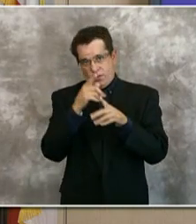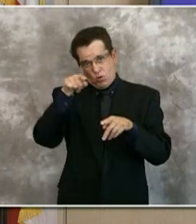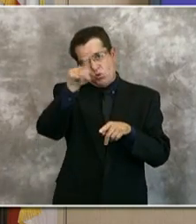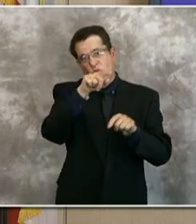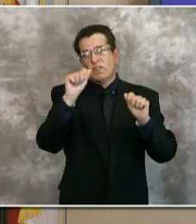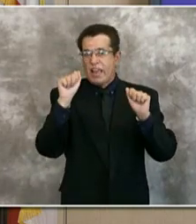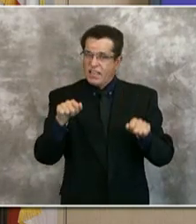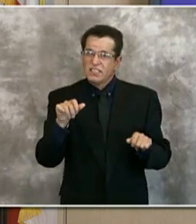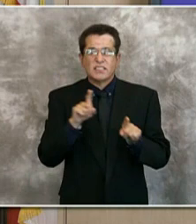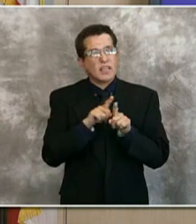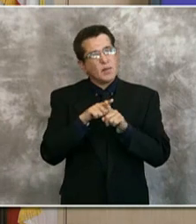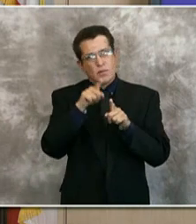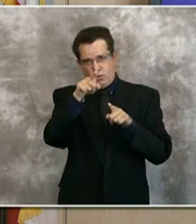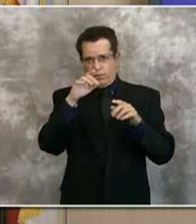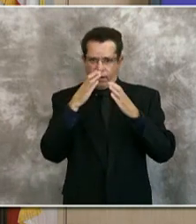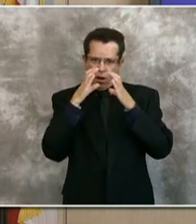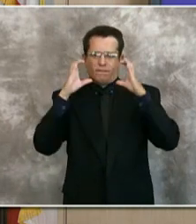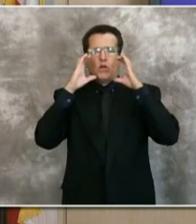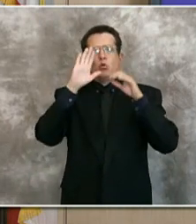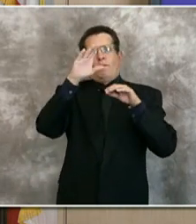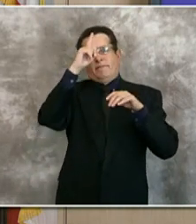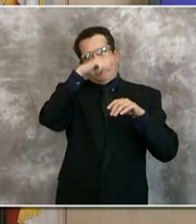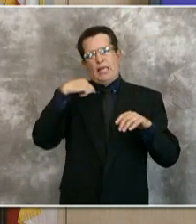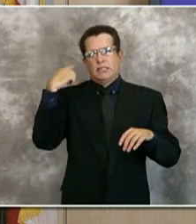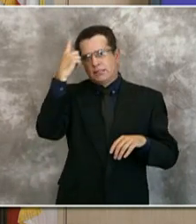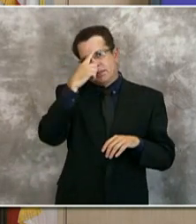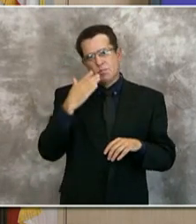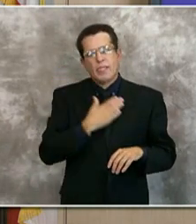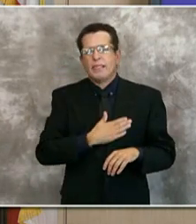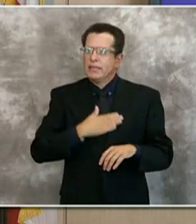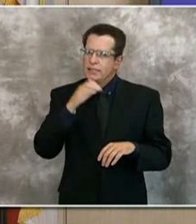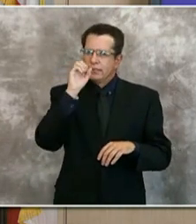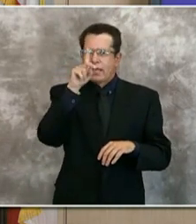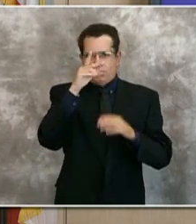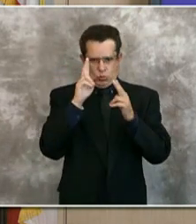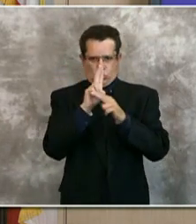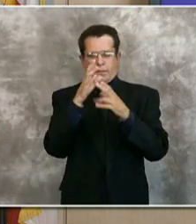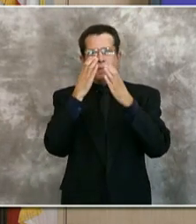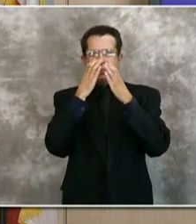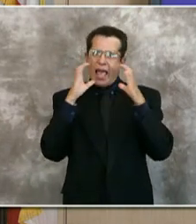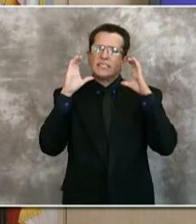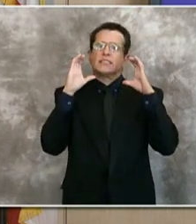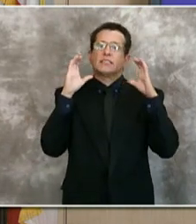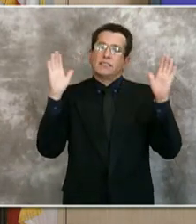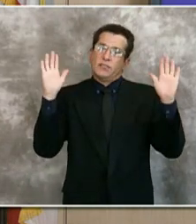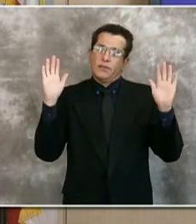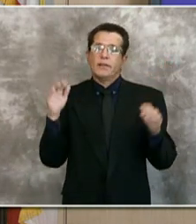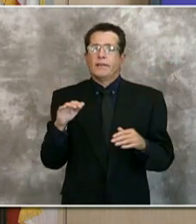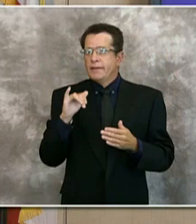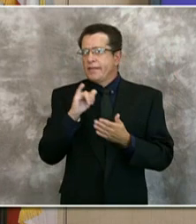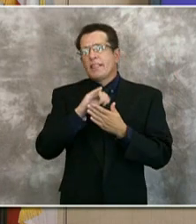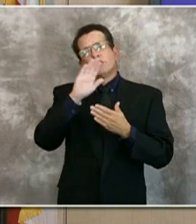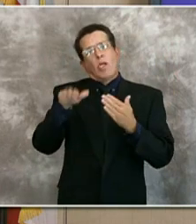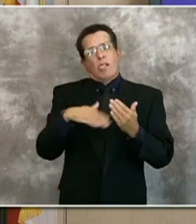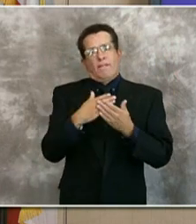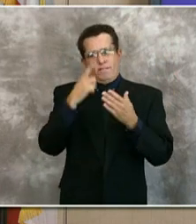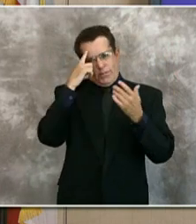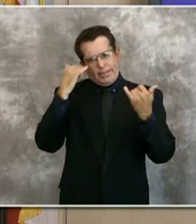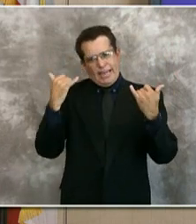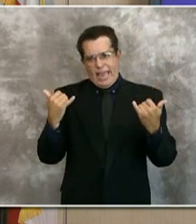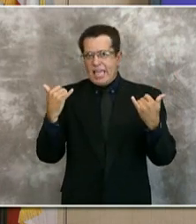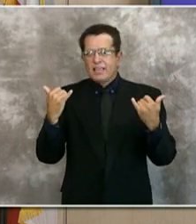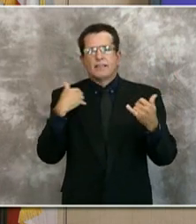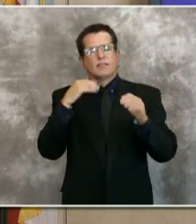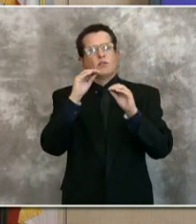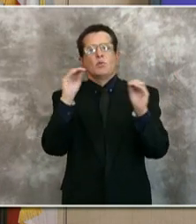the world by covering your face. So please, San Diego, mask up. That's it for today. We're not scheduled for